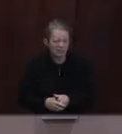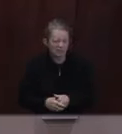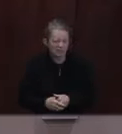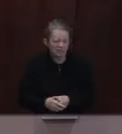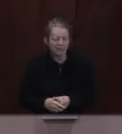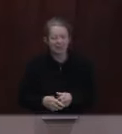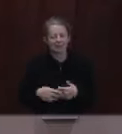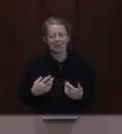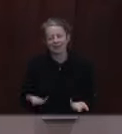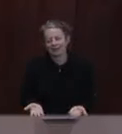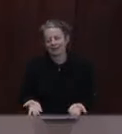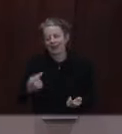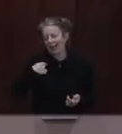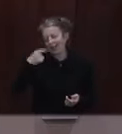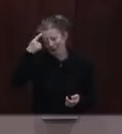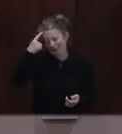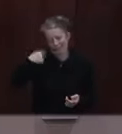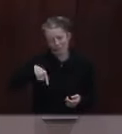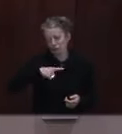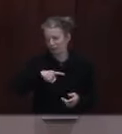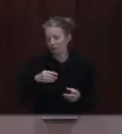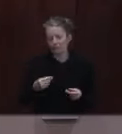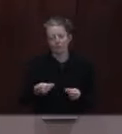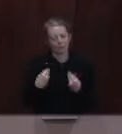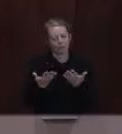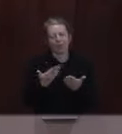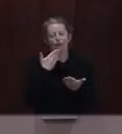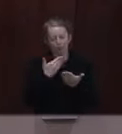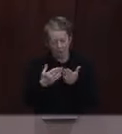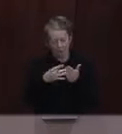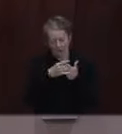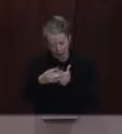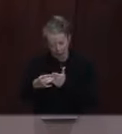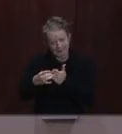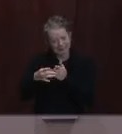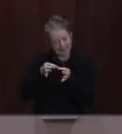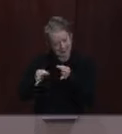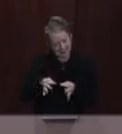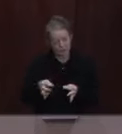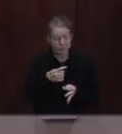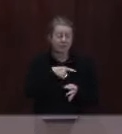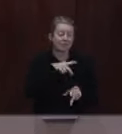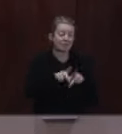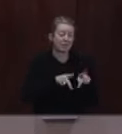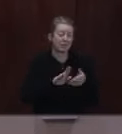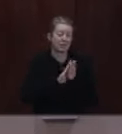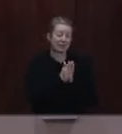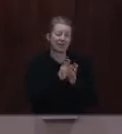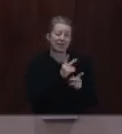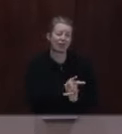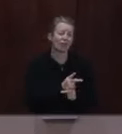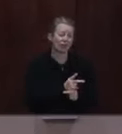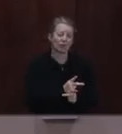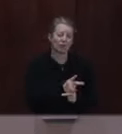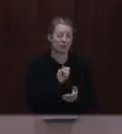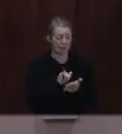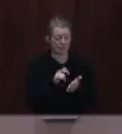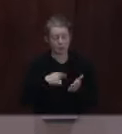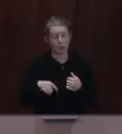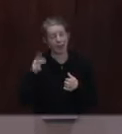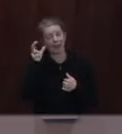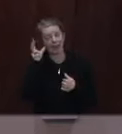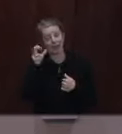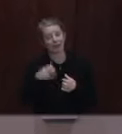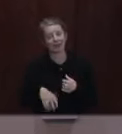just have to give like we're doing, giving the good guidance. People need to be careful. I mean, that's what I hear. Well, so-and-so was